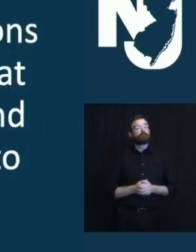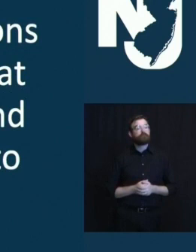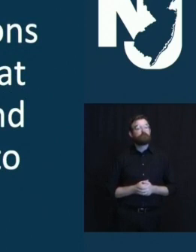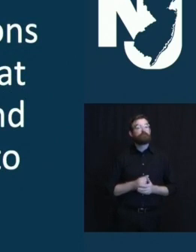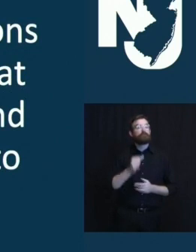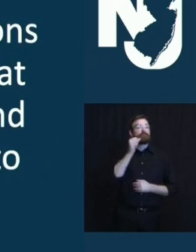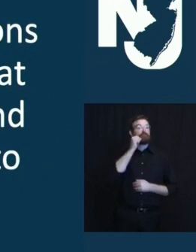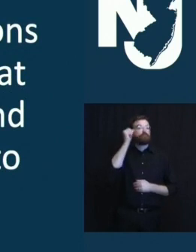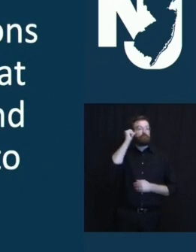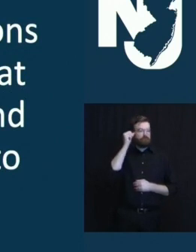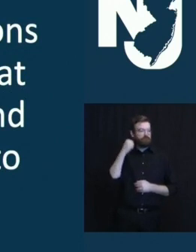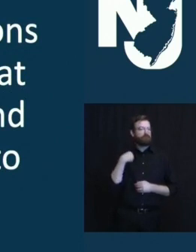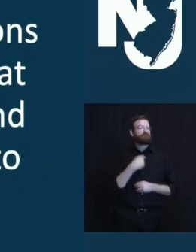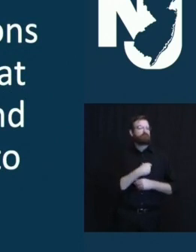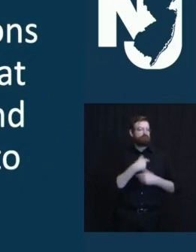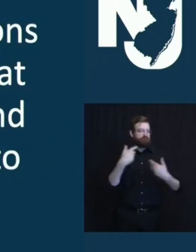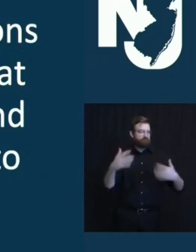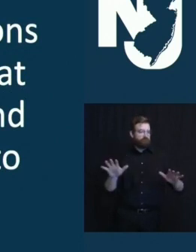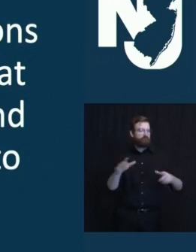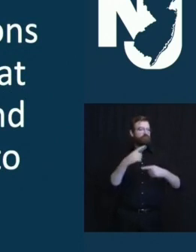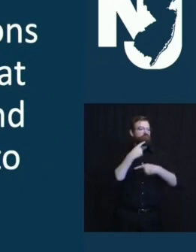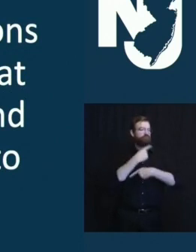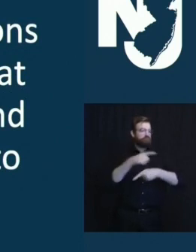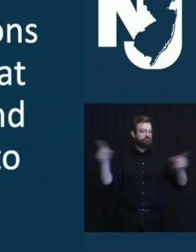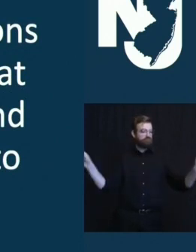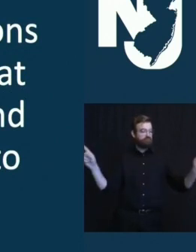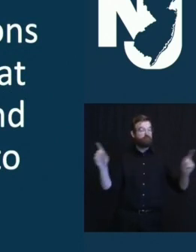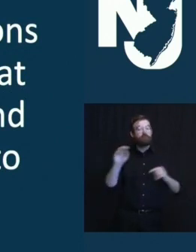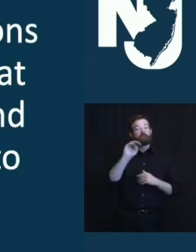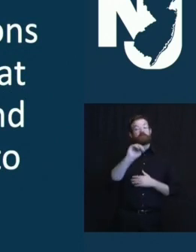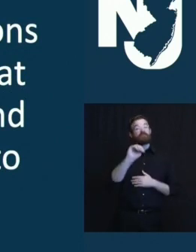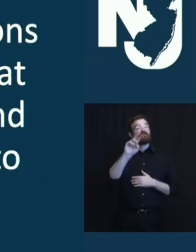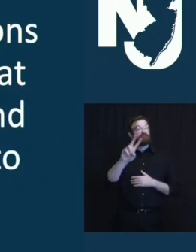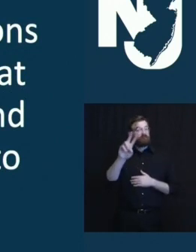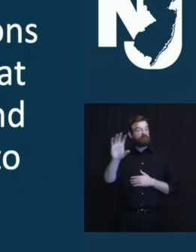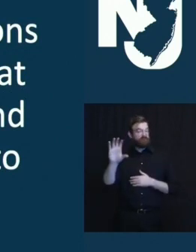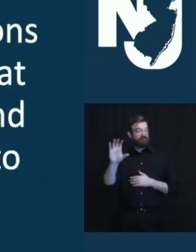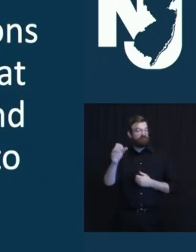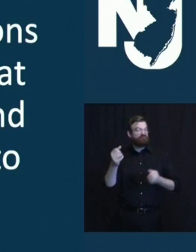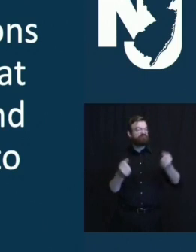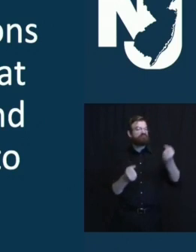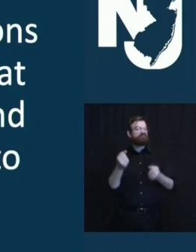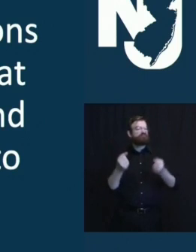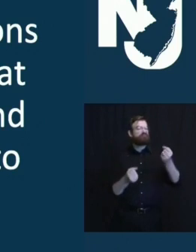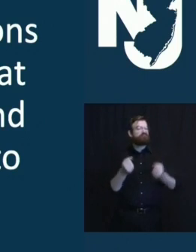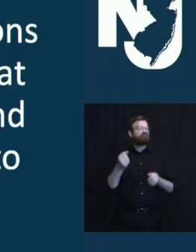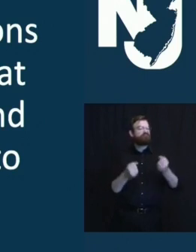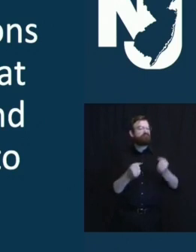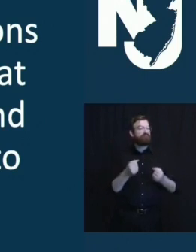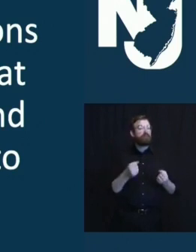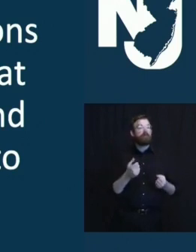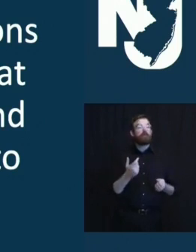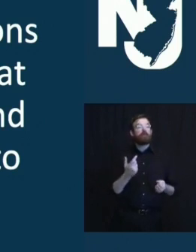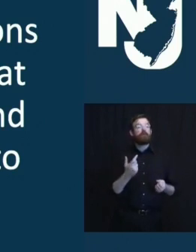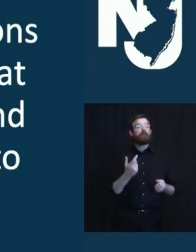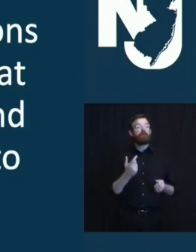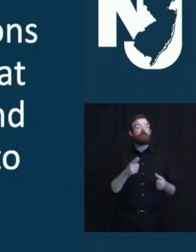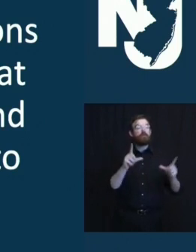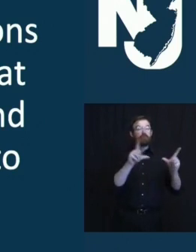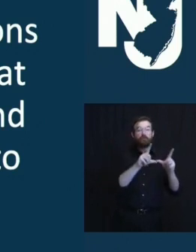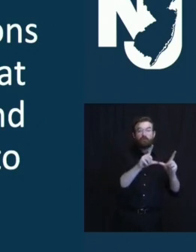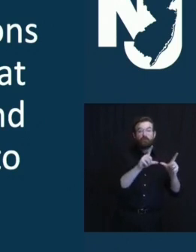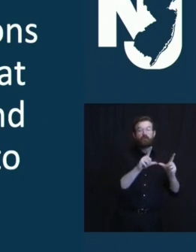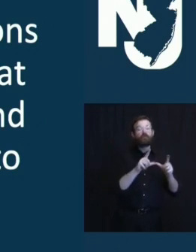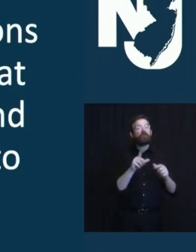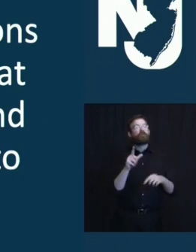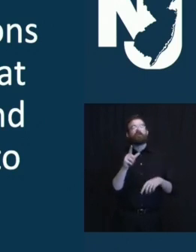and non-driver IDs, vehicle registrations and inspections, and temporary tags were further extended to give